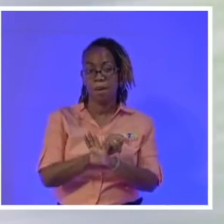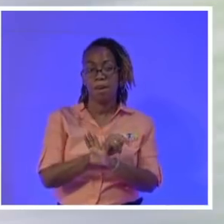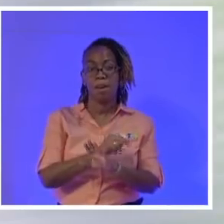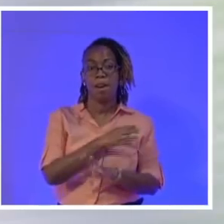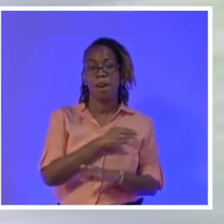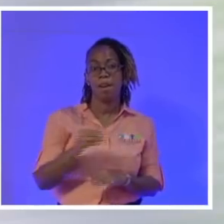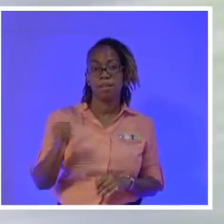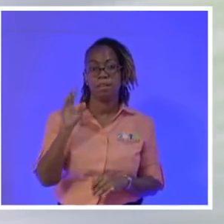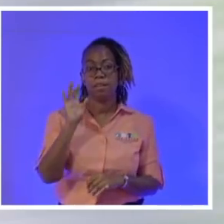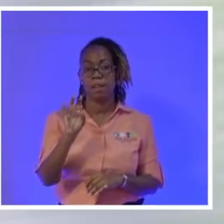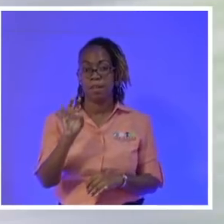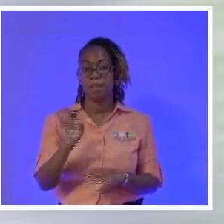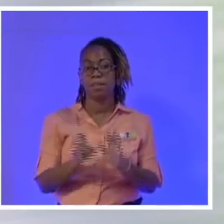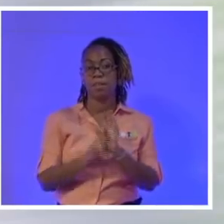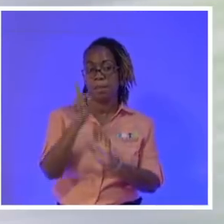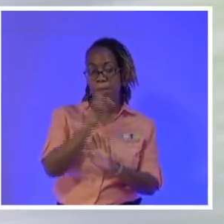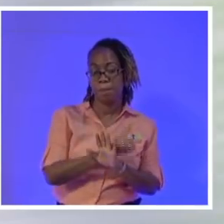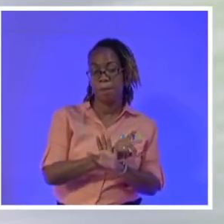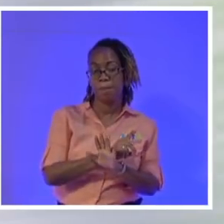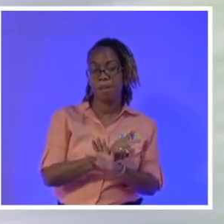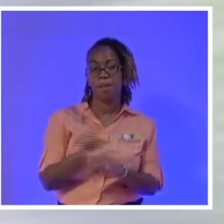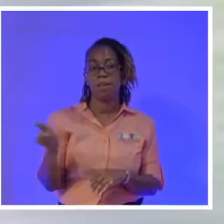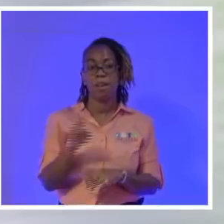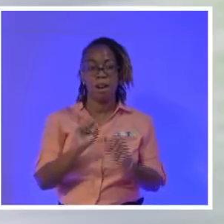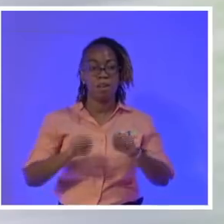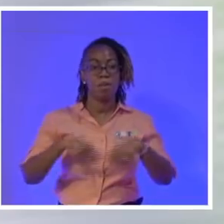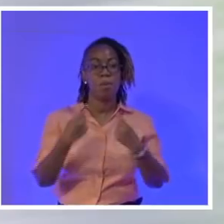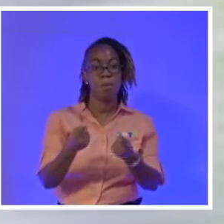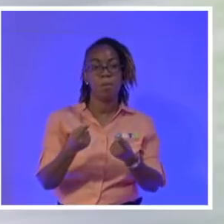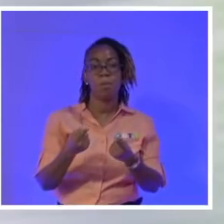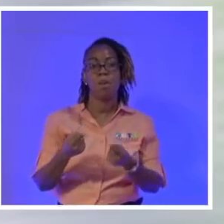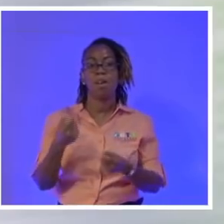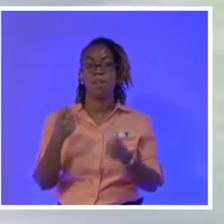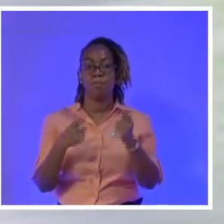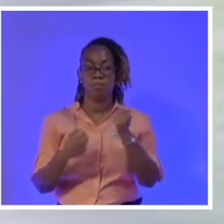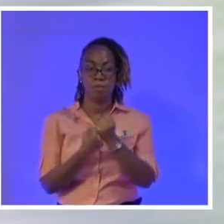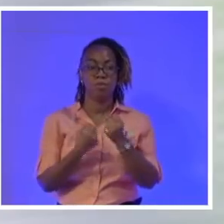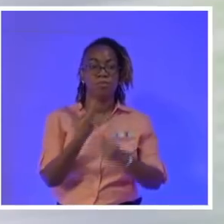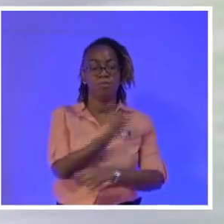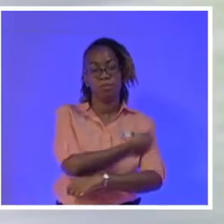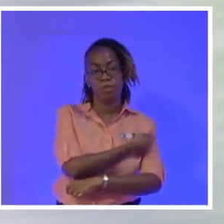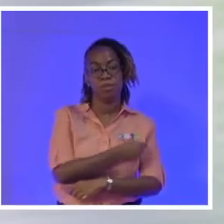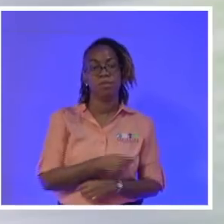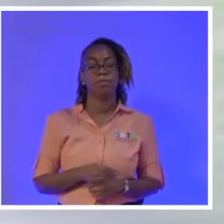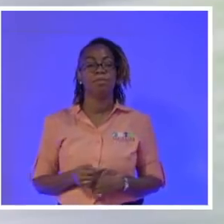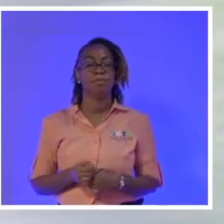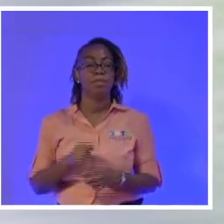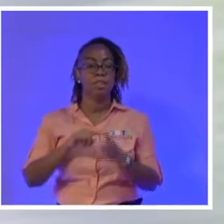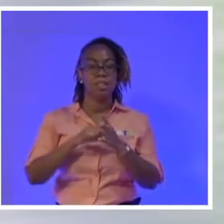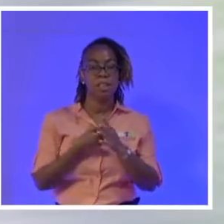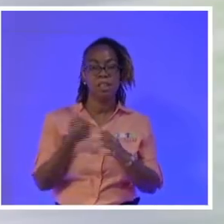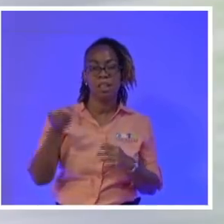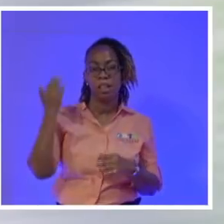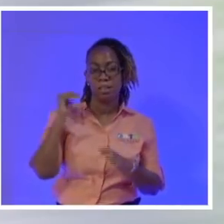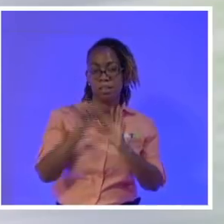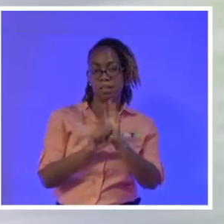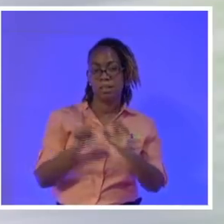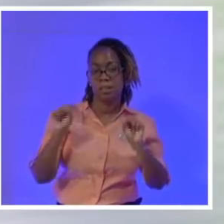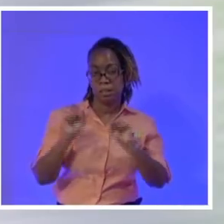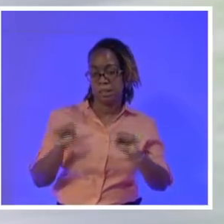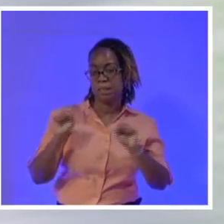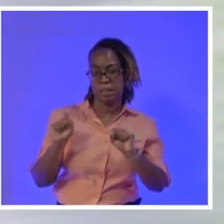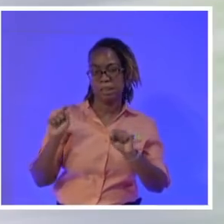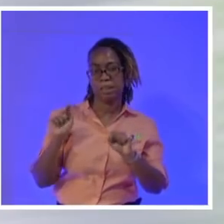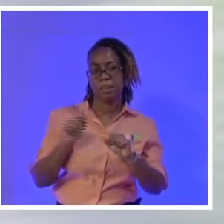December, you can go and get boosted again between the 8th of January, which we started last week Saturday, and the 5th